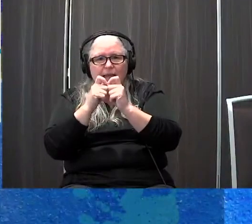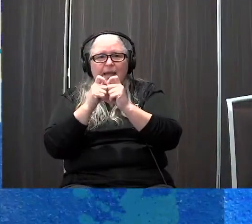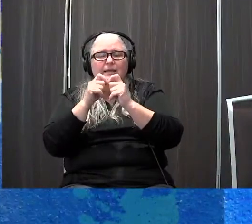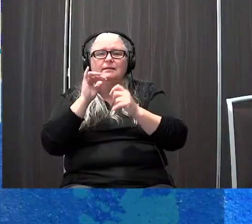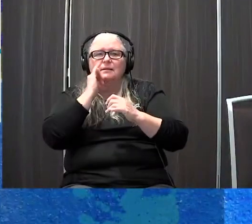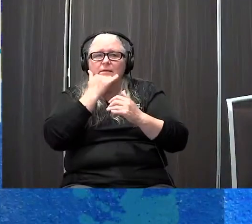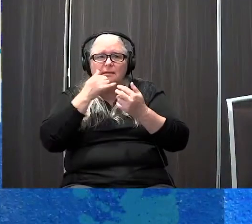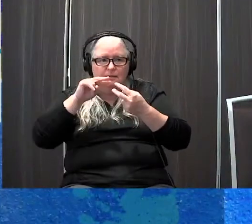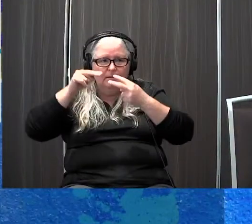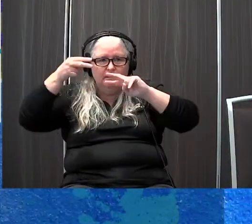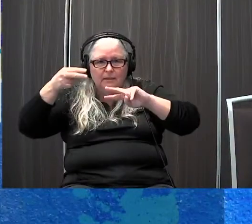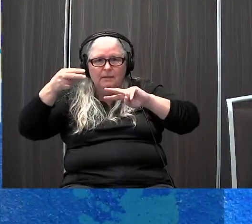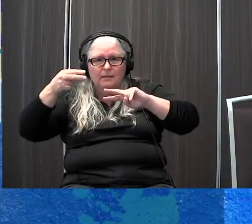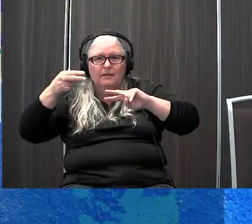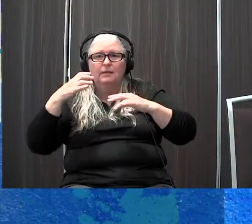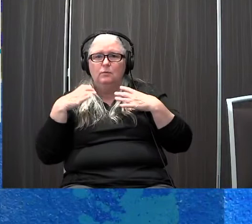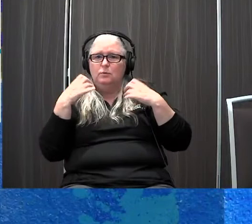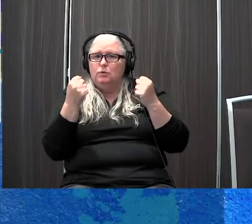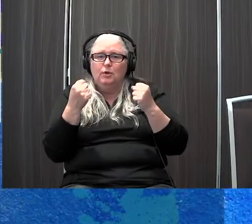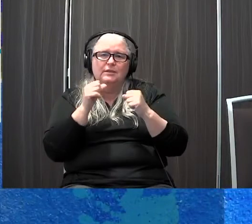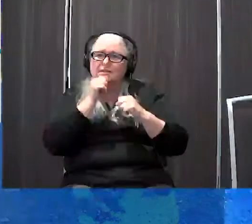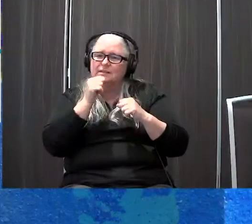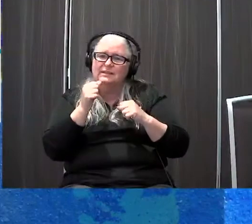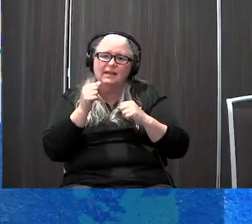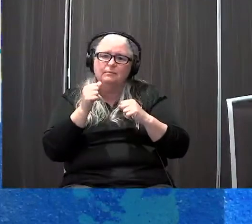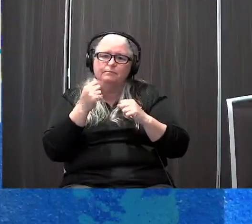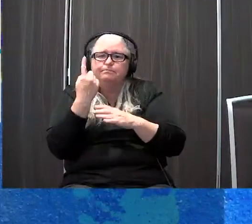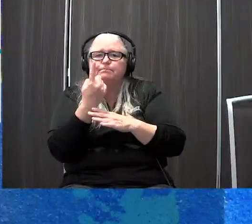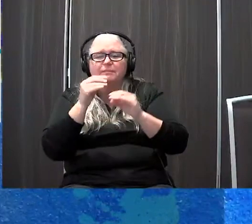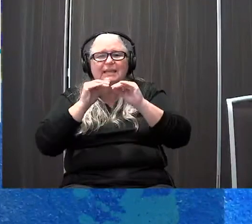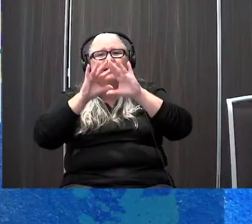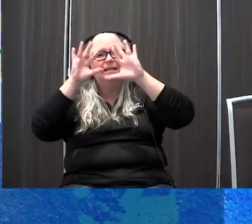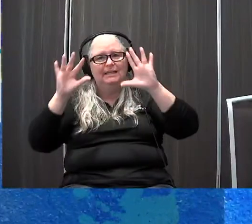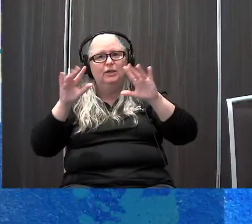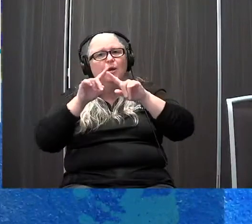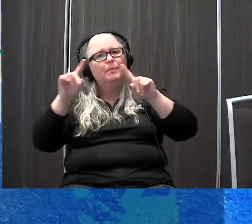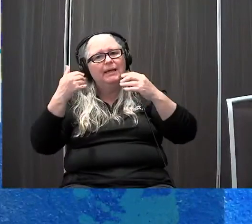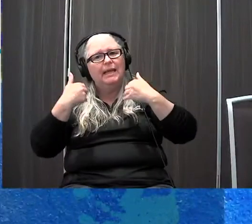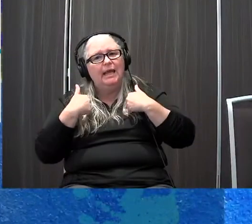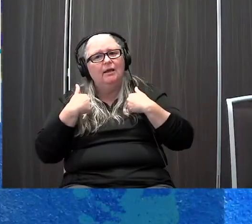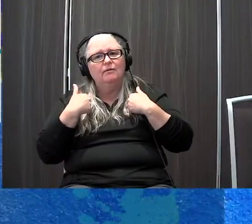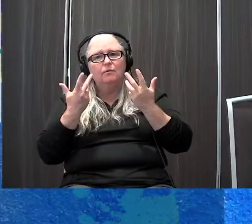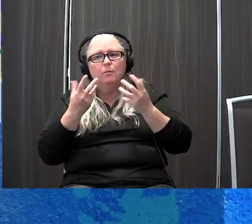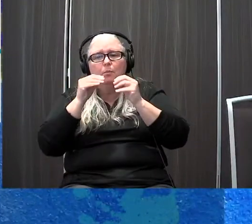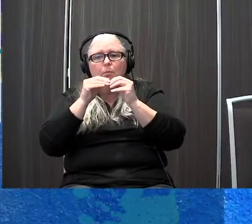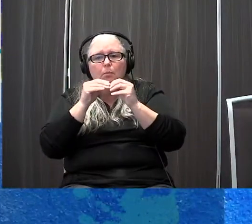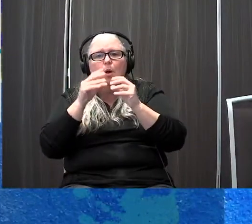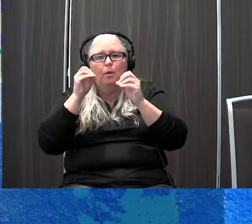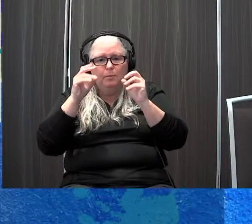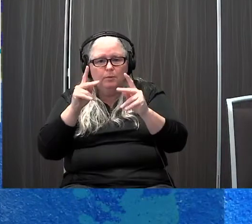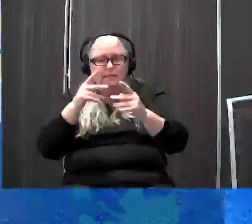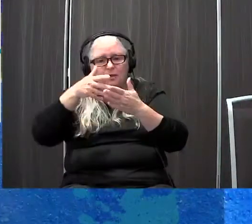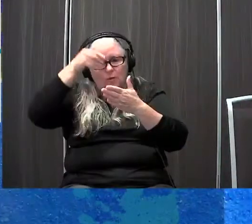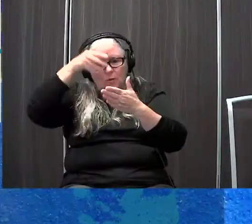in the future? In charge, that's not necessarily clear, but we do have those potentials the more we learn. And then